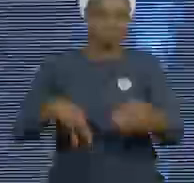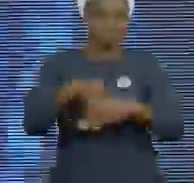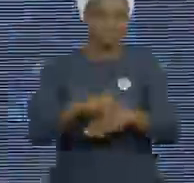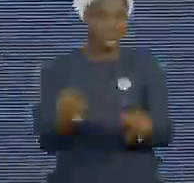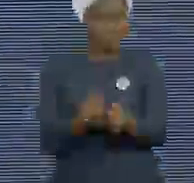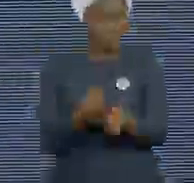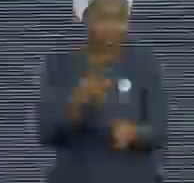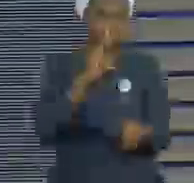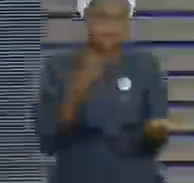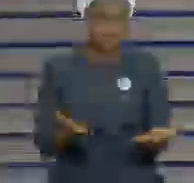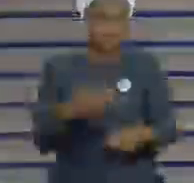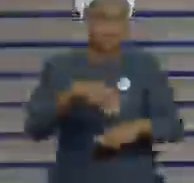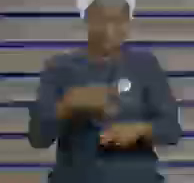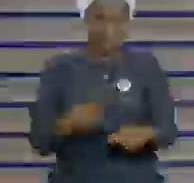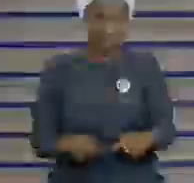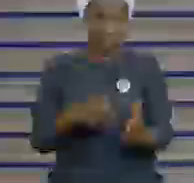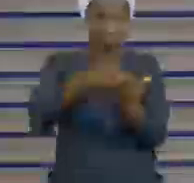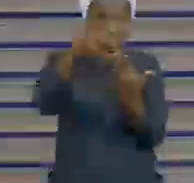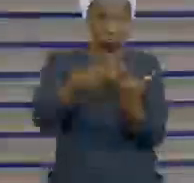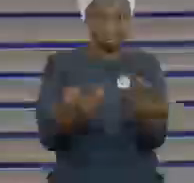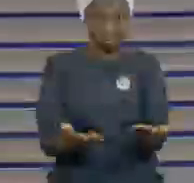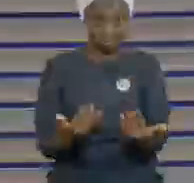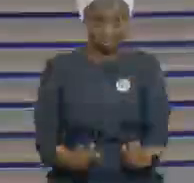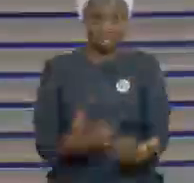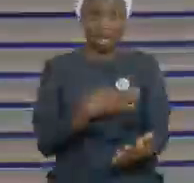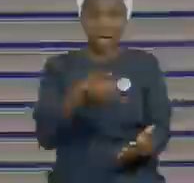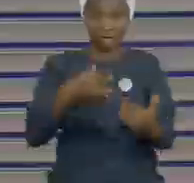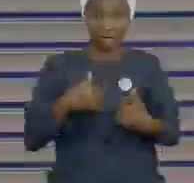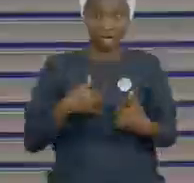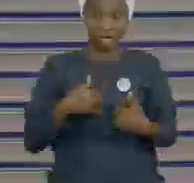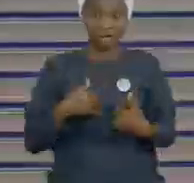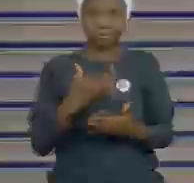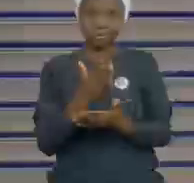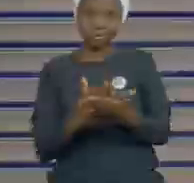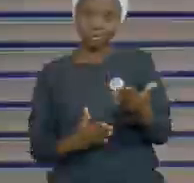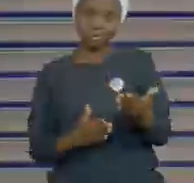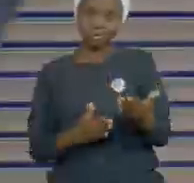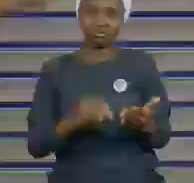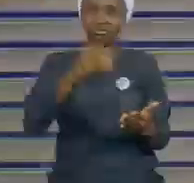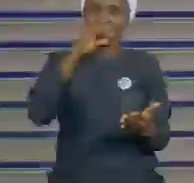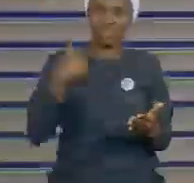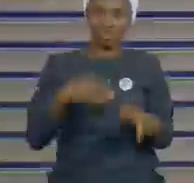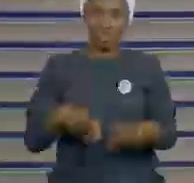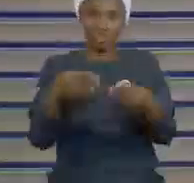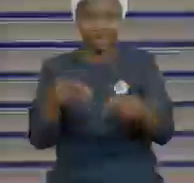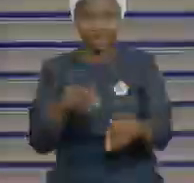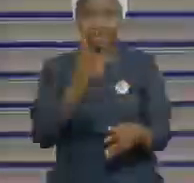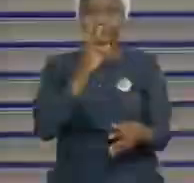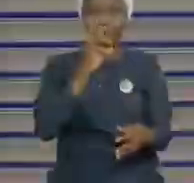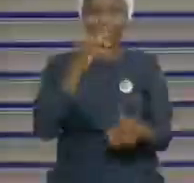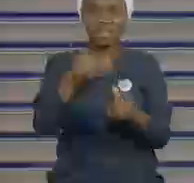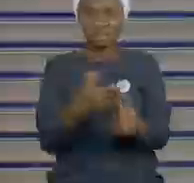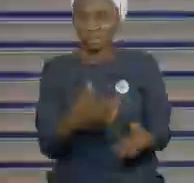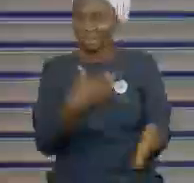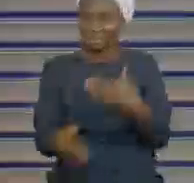the crusade, and you have some drink. We'll give you water, we'll give you beverage, whatever king,